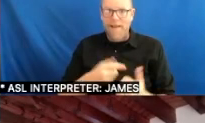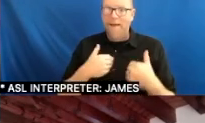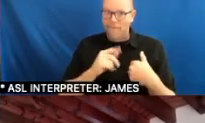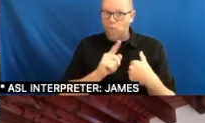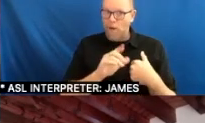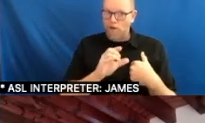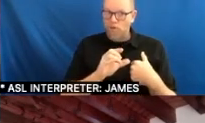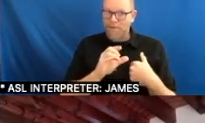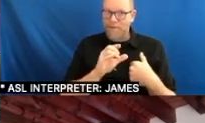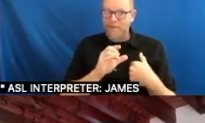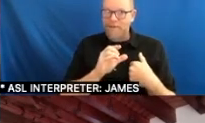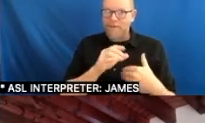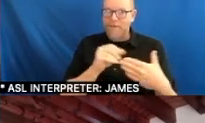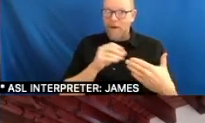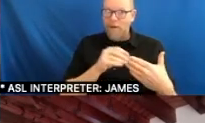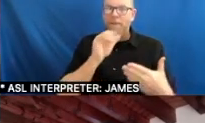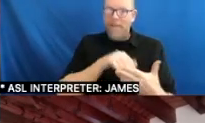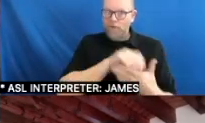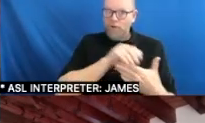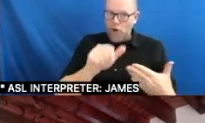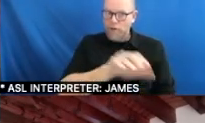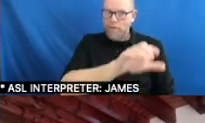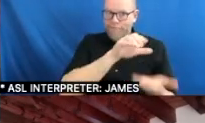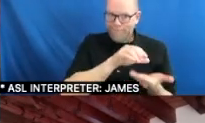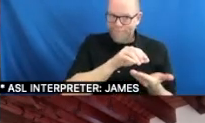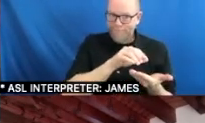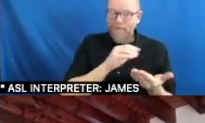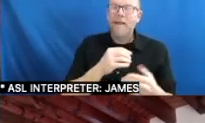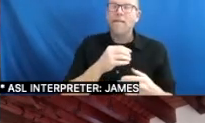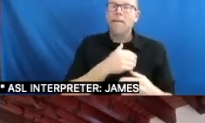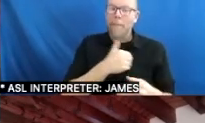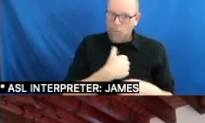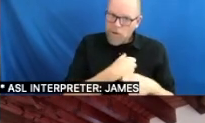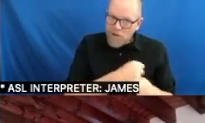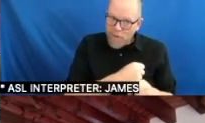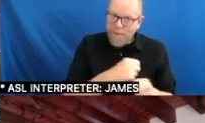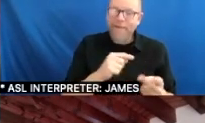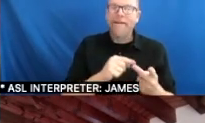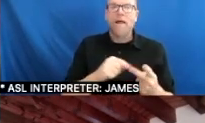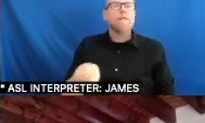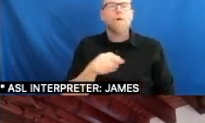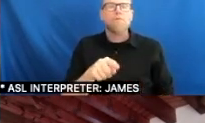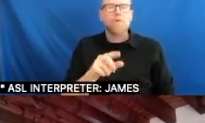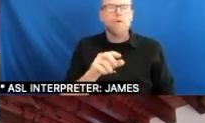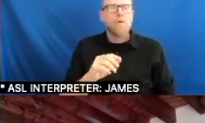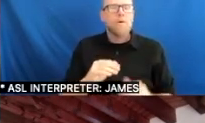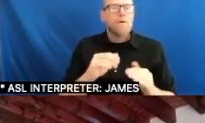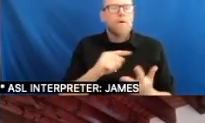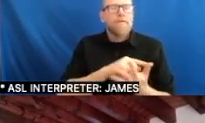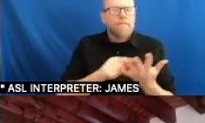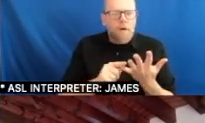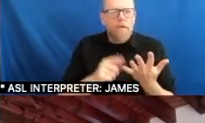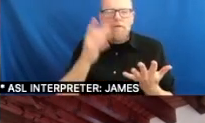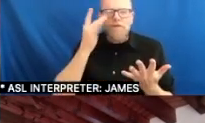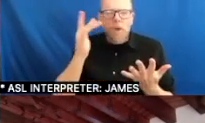$100,000 of surplus generated by the members of the co-op. And these dwarves were really smart and they wrote into their